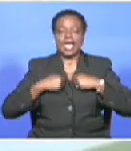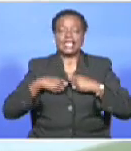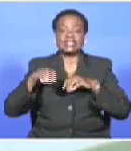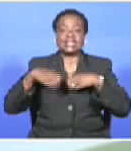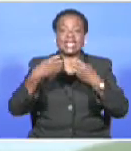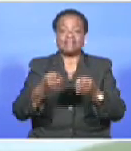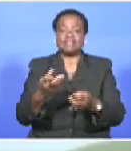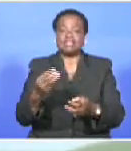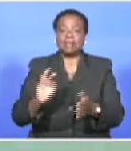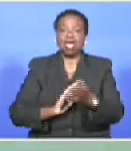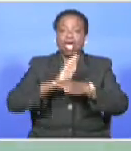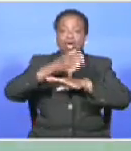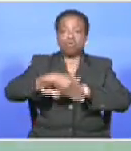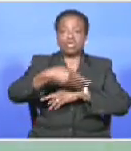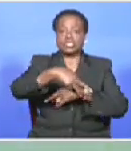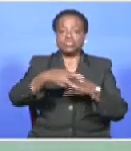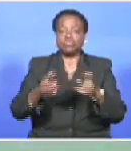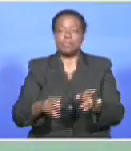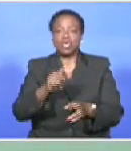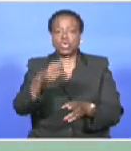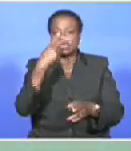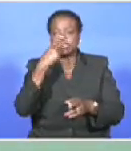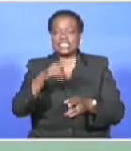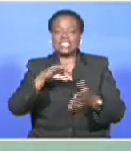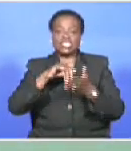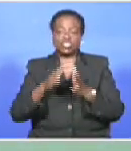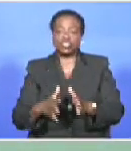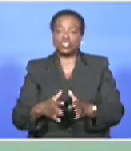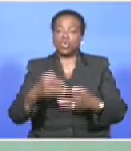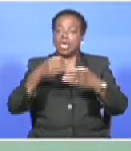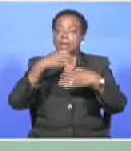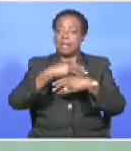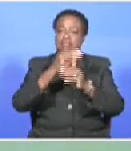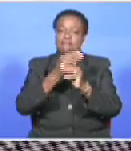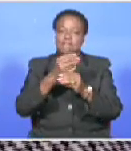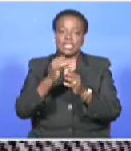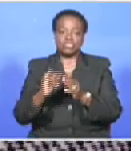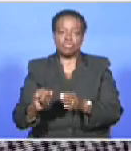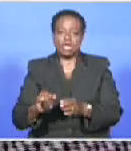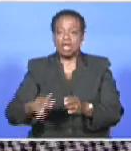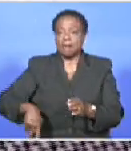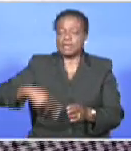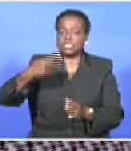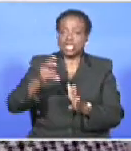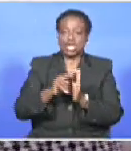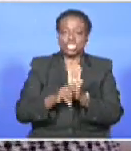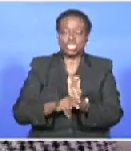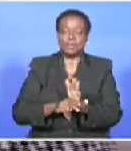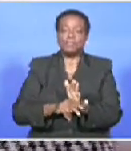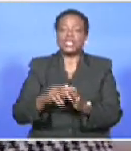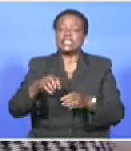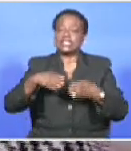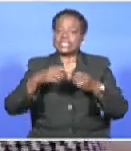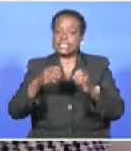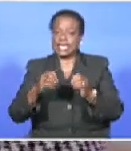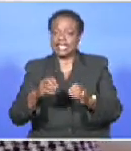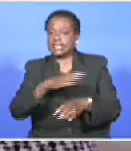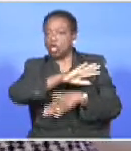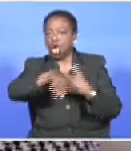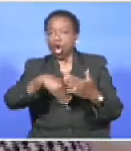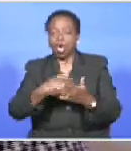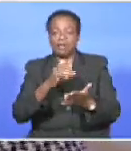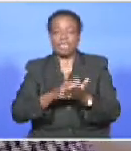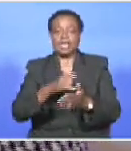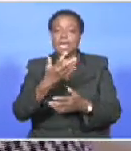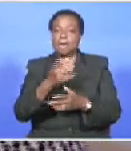you'll see students who do manufacturing, they do production, they do retail sales, they do all of that,